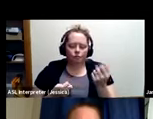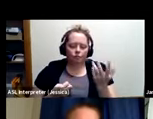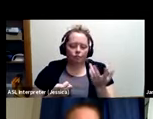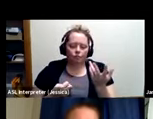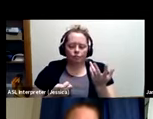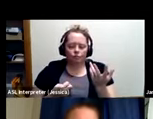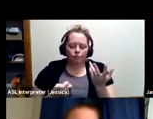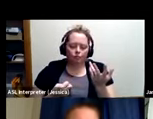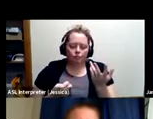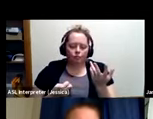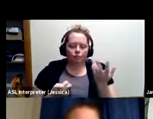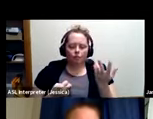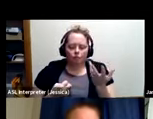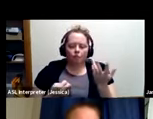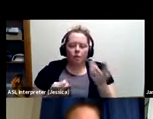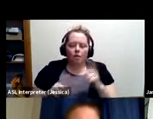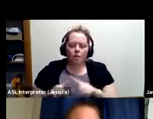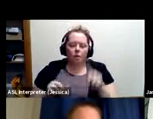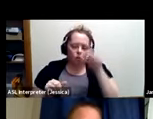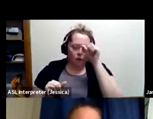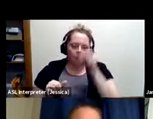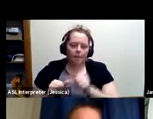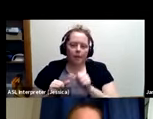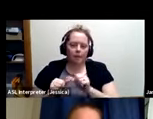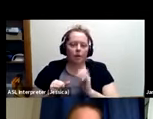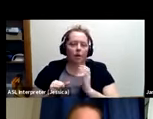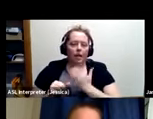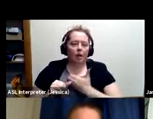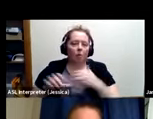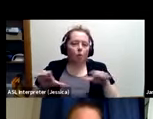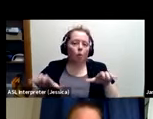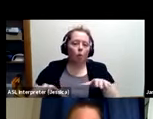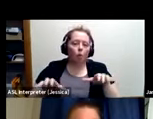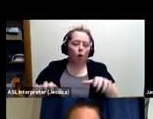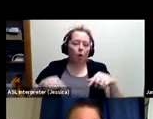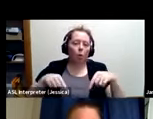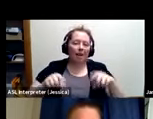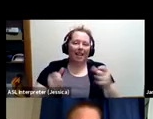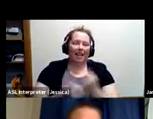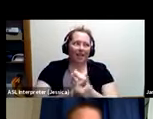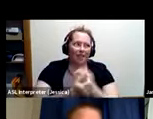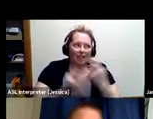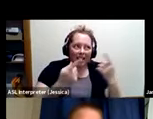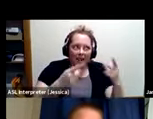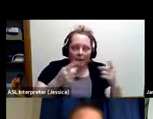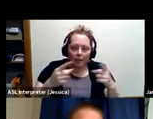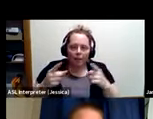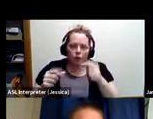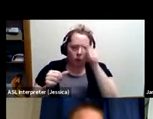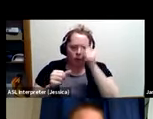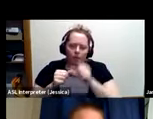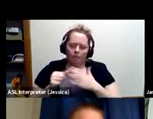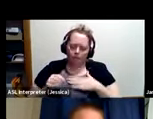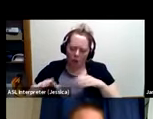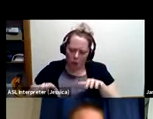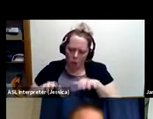remember that the work that we're doing in the face of everything that's happening is still important, and